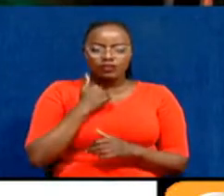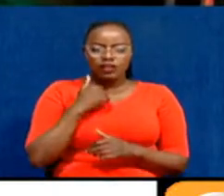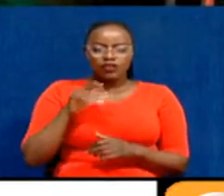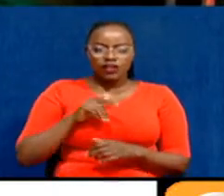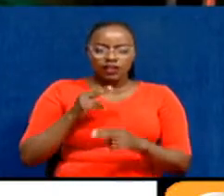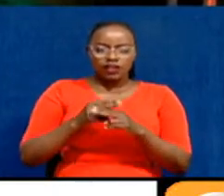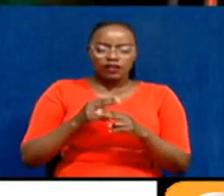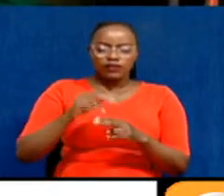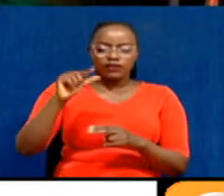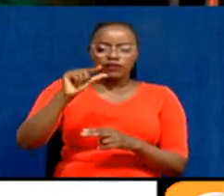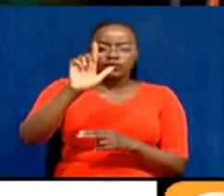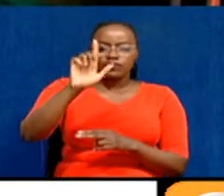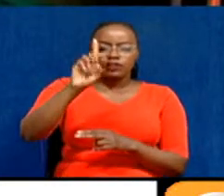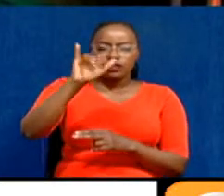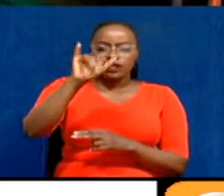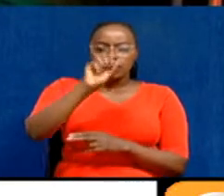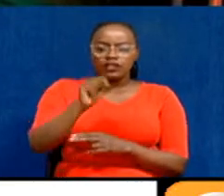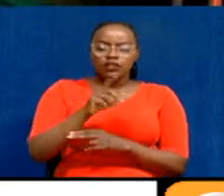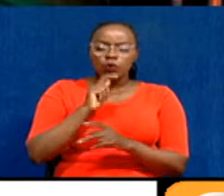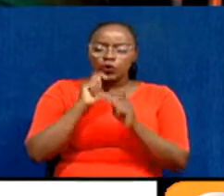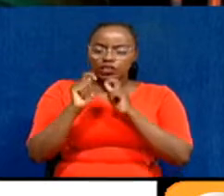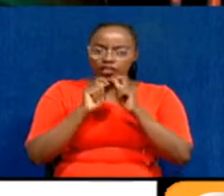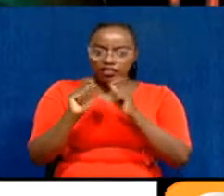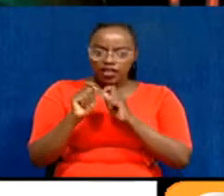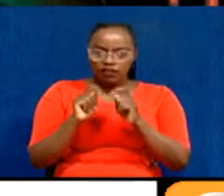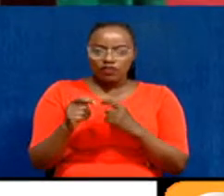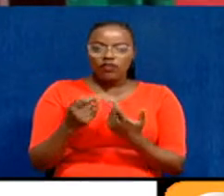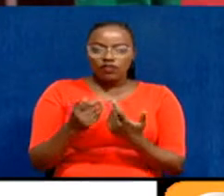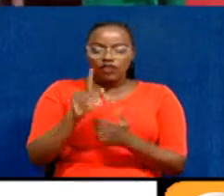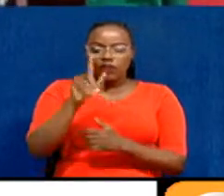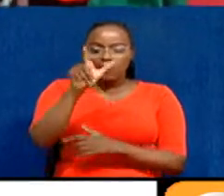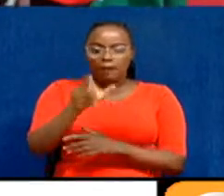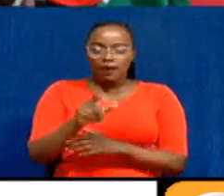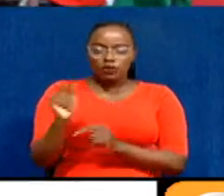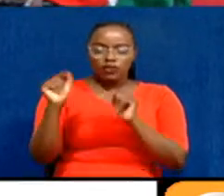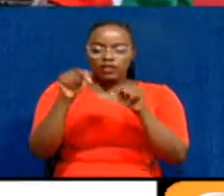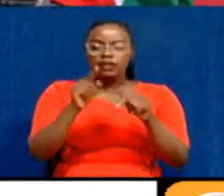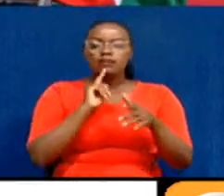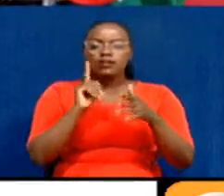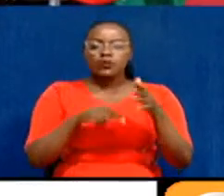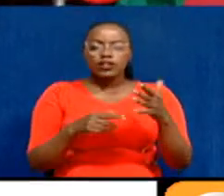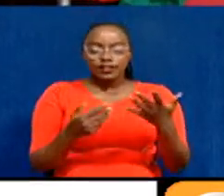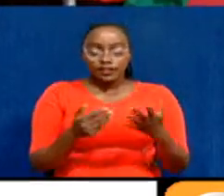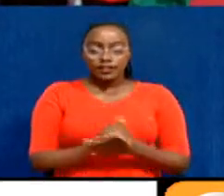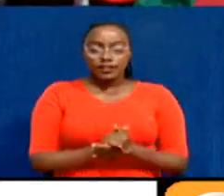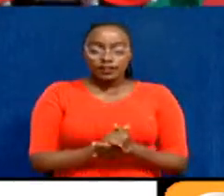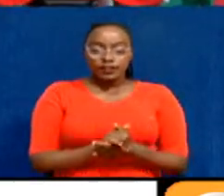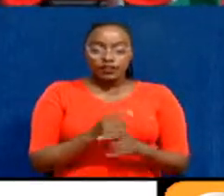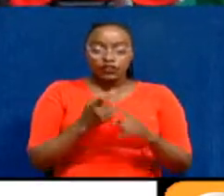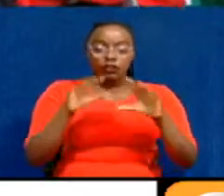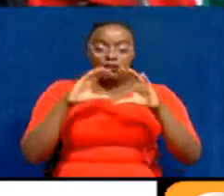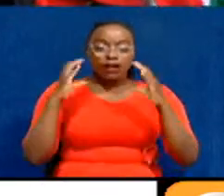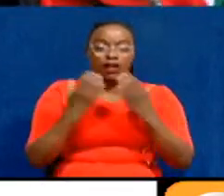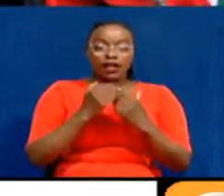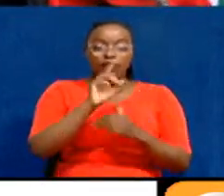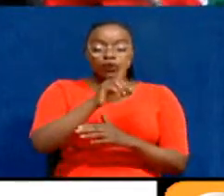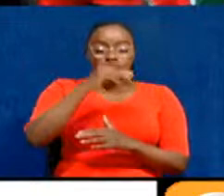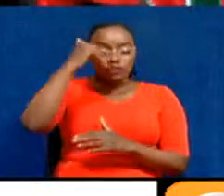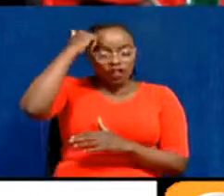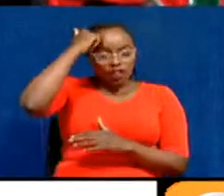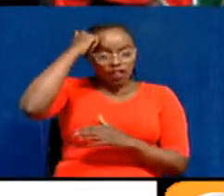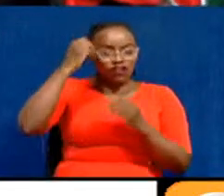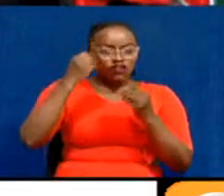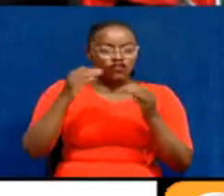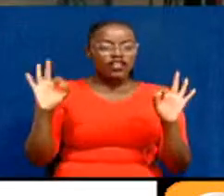lady called Gladys Mudheo who was interviewed by Raquel Mwai, and she had been one of the people who had come there, and she said, from class 1, alisoma